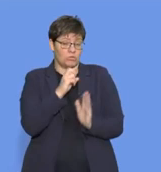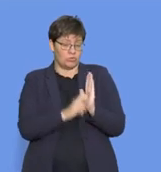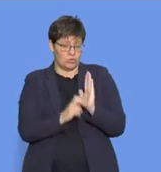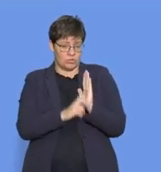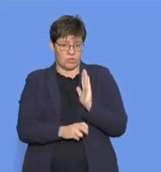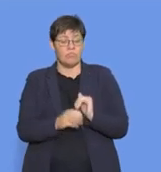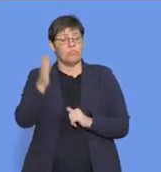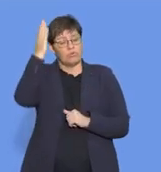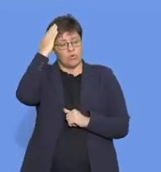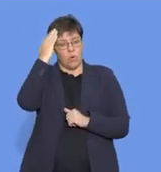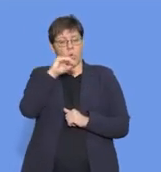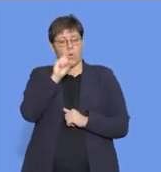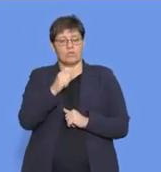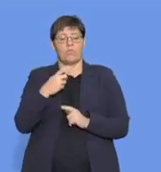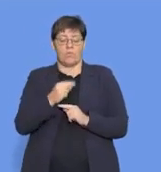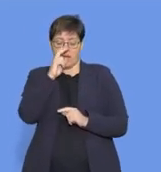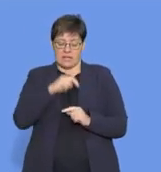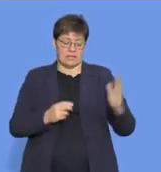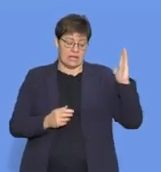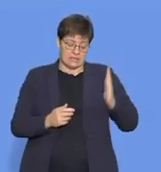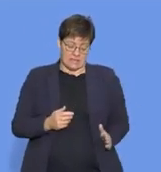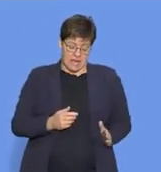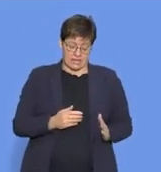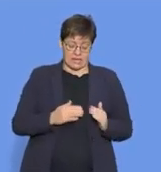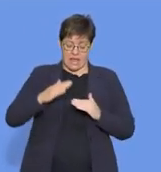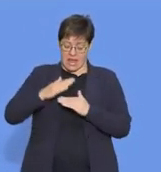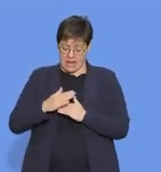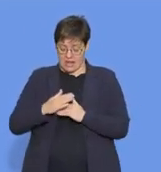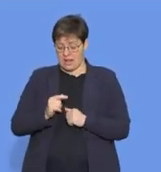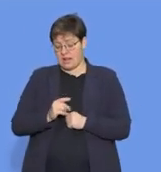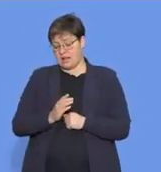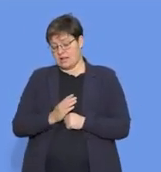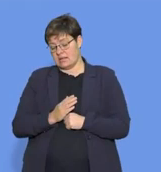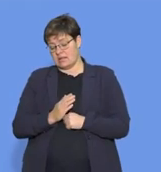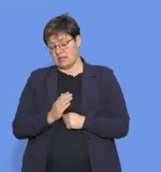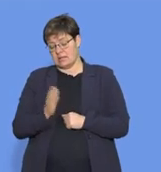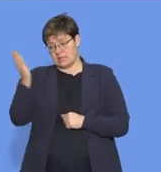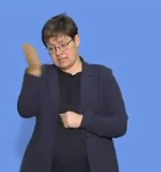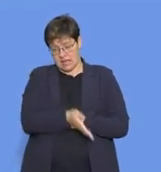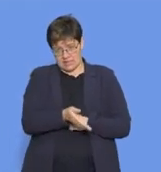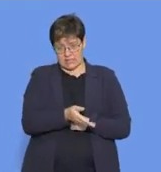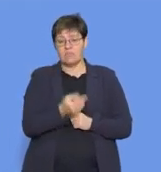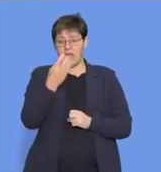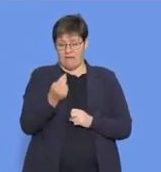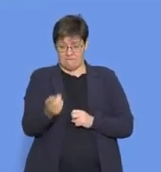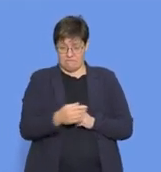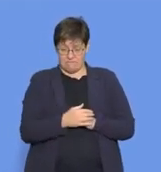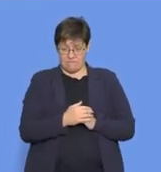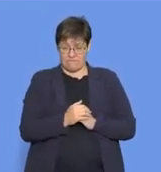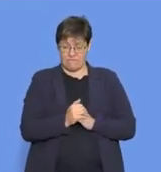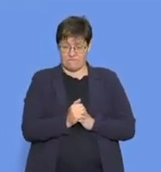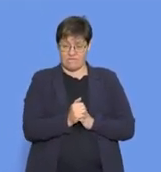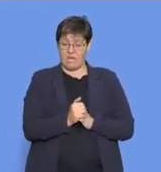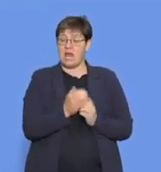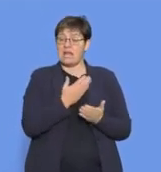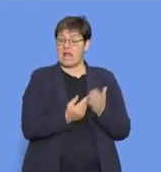can get to the cos rule, we know for cos rule you need side, angle, and side. So we've got 2 sides in a V pattern that are sitting like